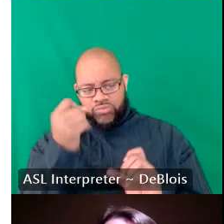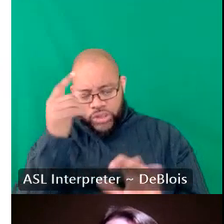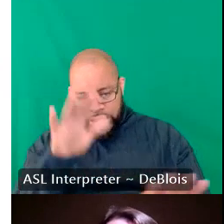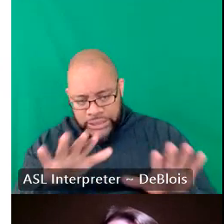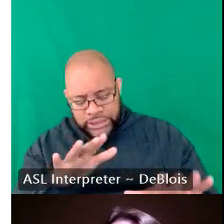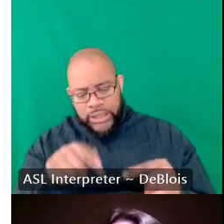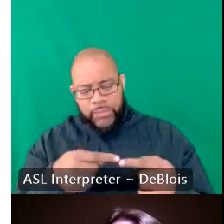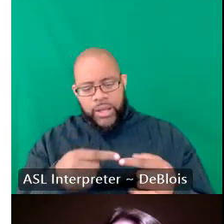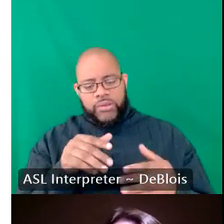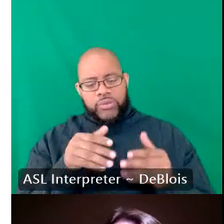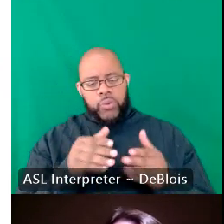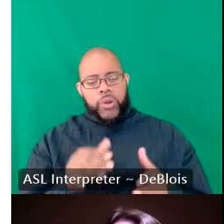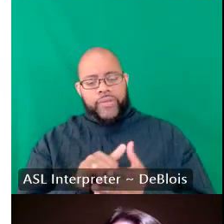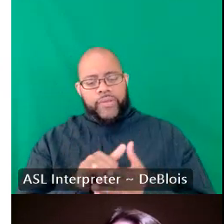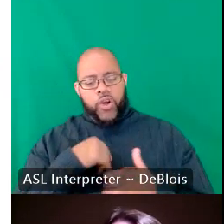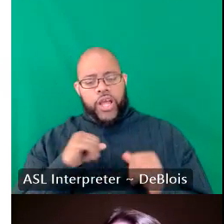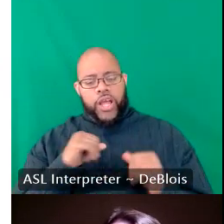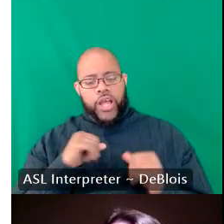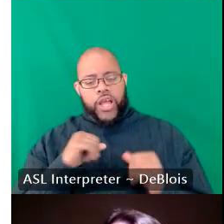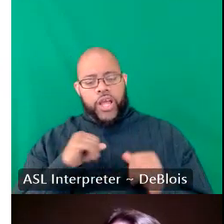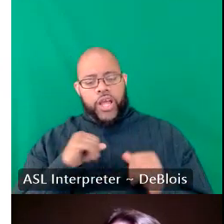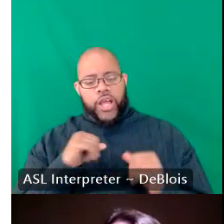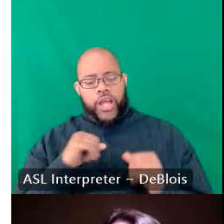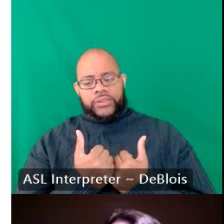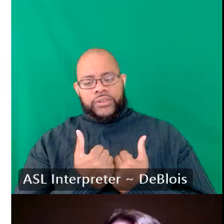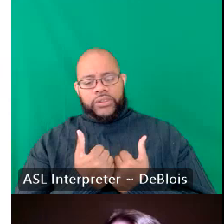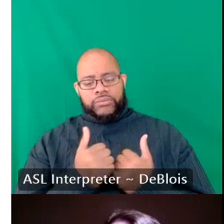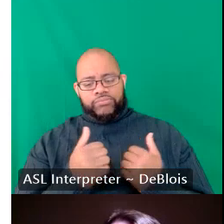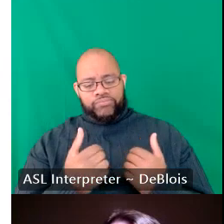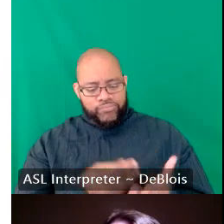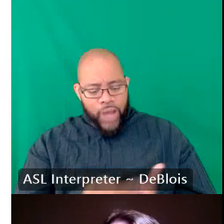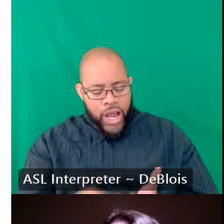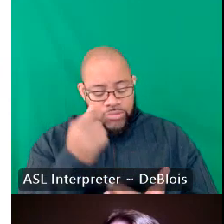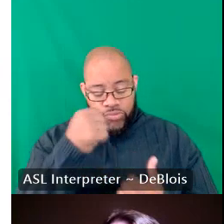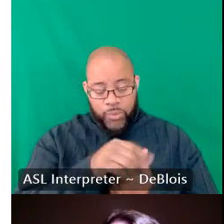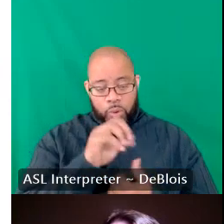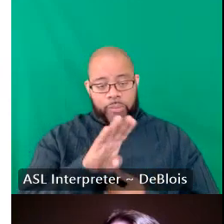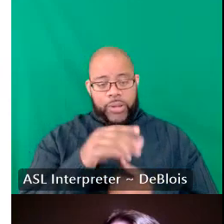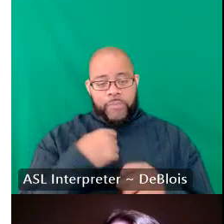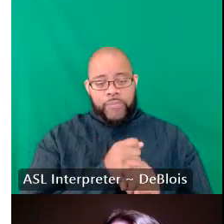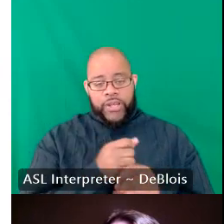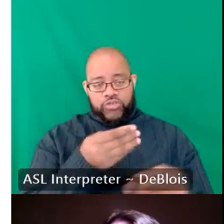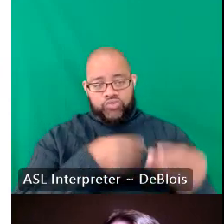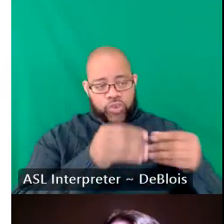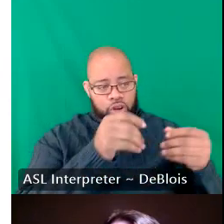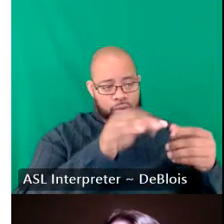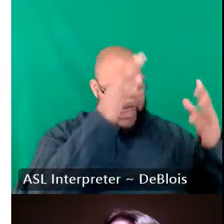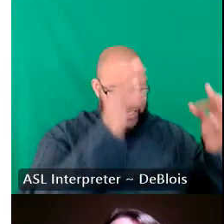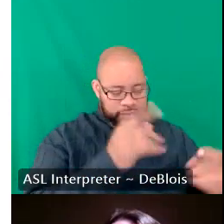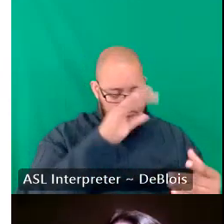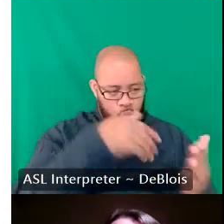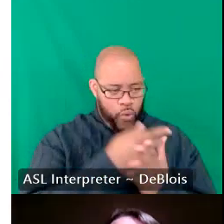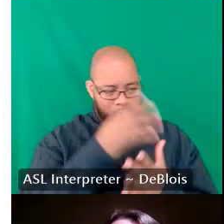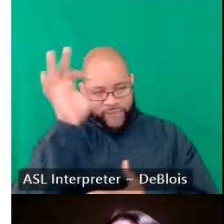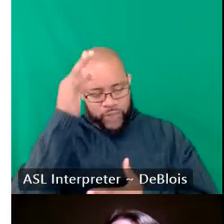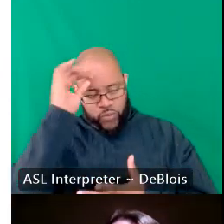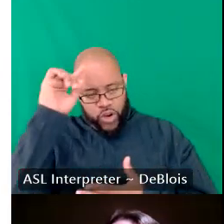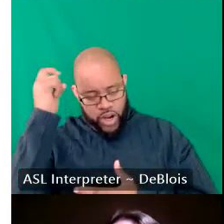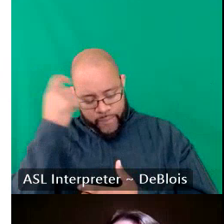about the way our agency is procuring, because again, remember, OMB is making trade-off decisions for the whole federal